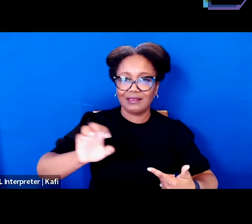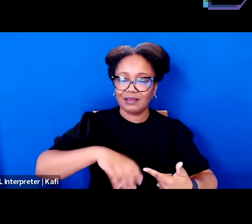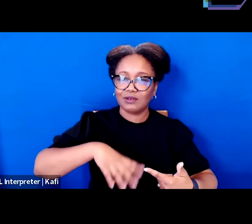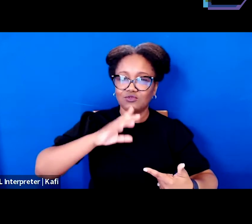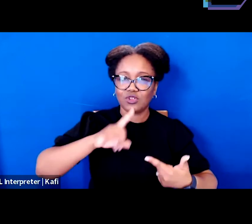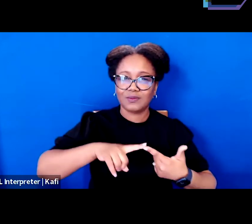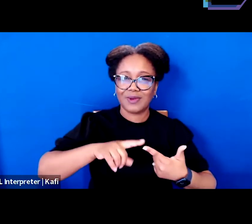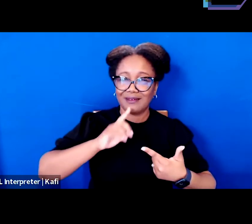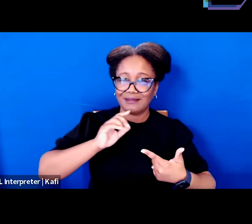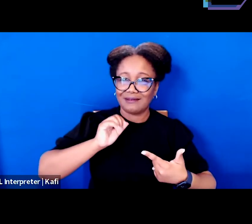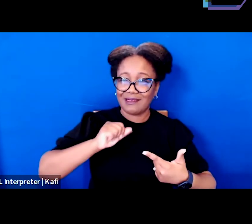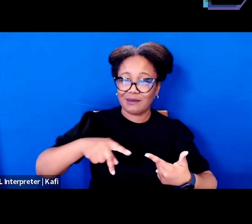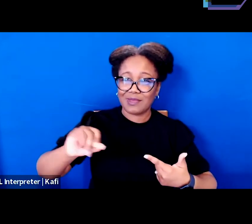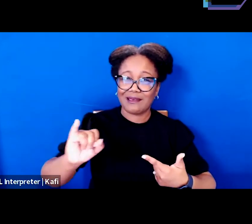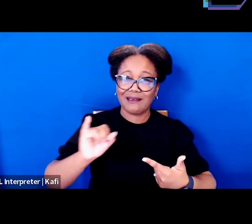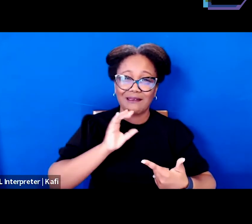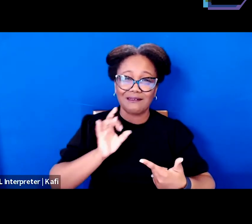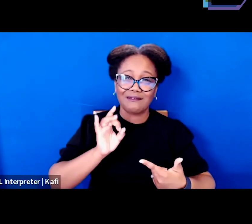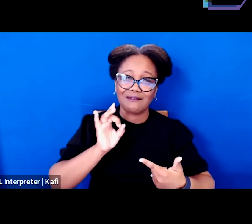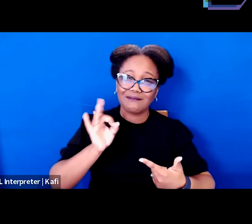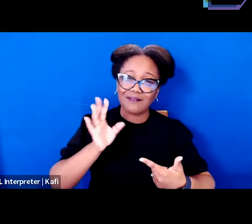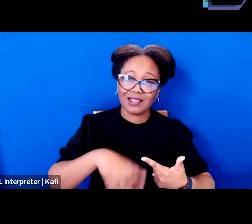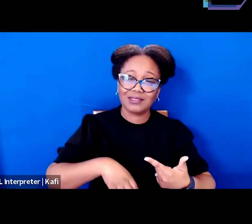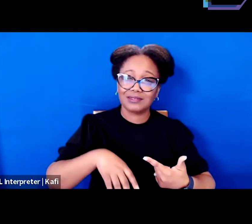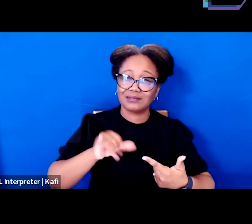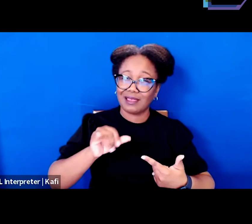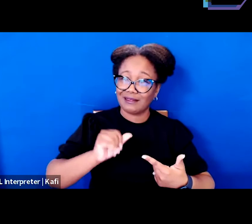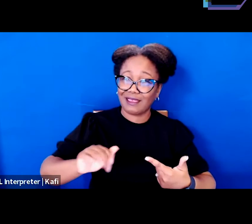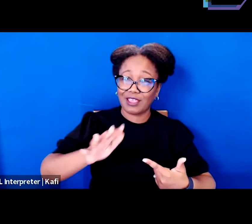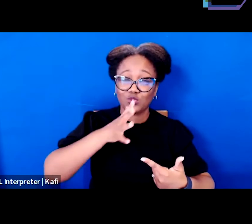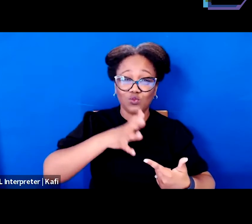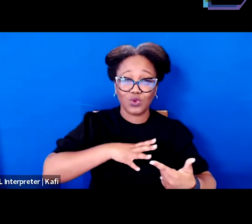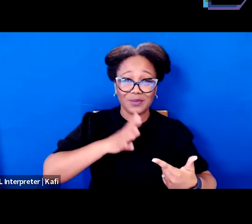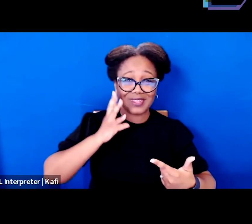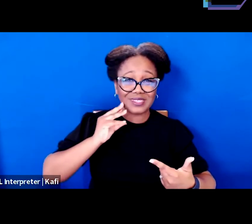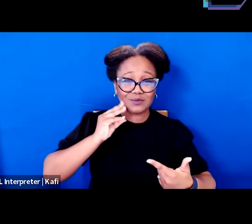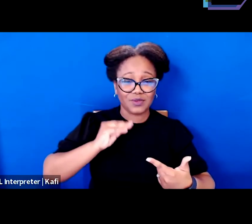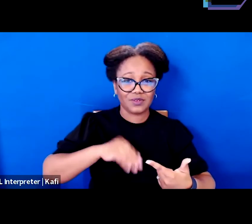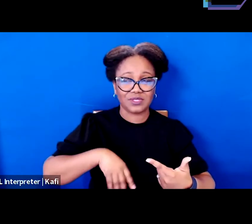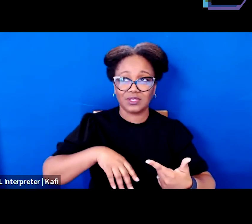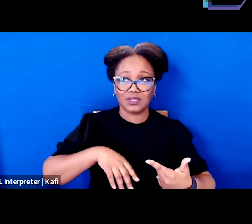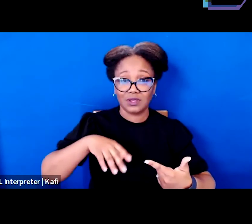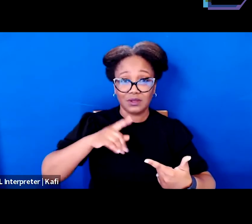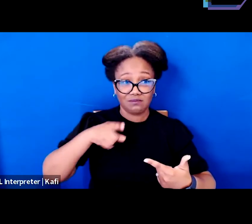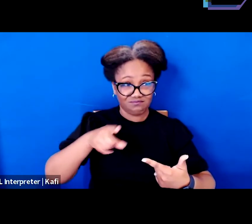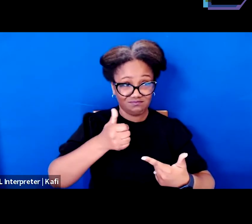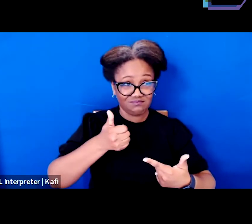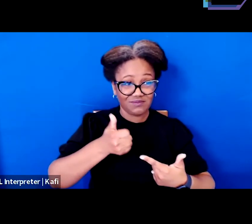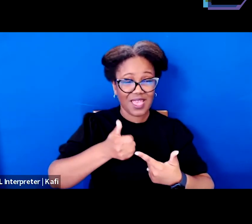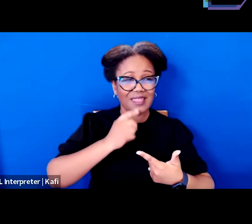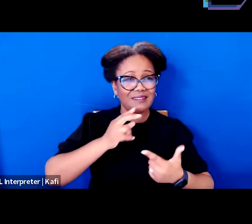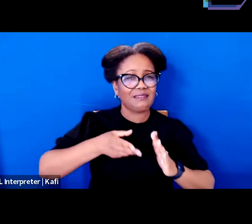binary. And I look forward, of course, to how we can link arms across borders,